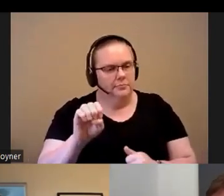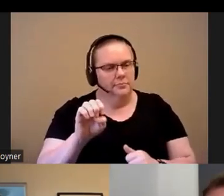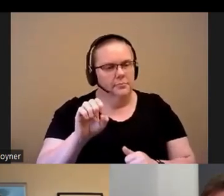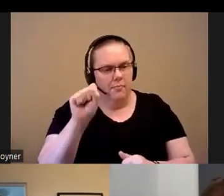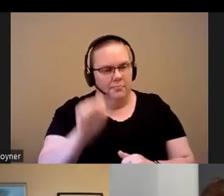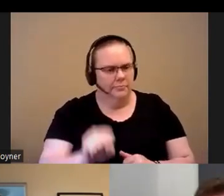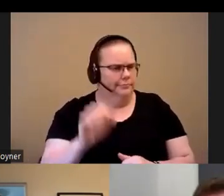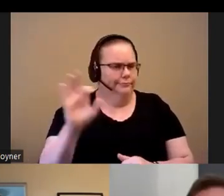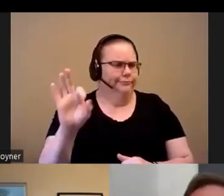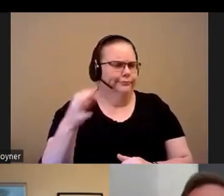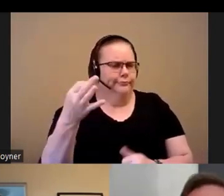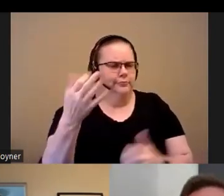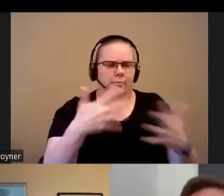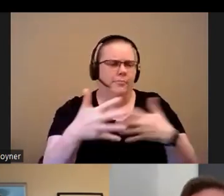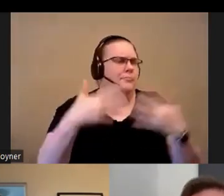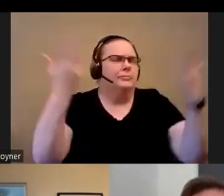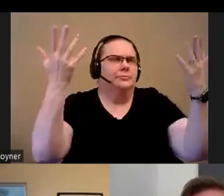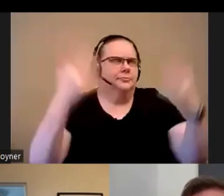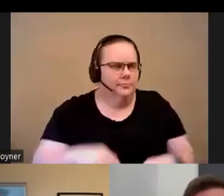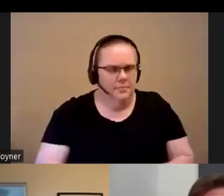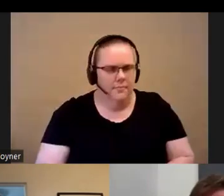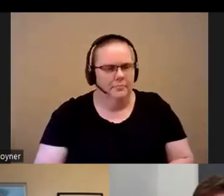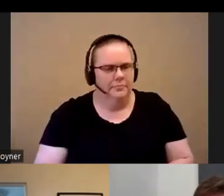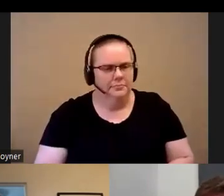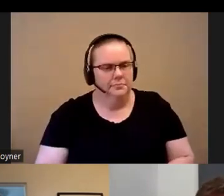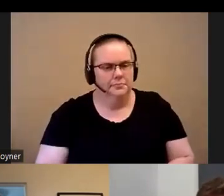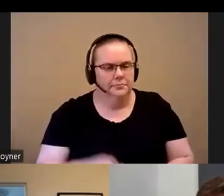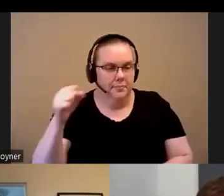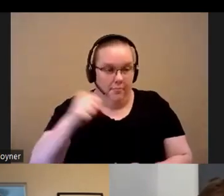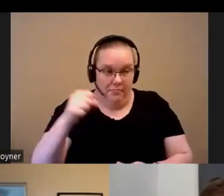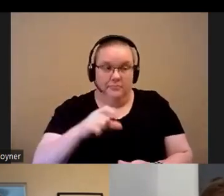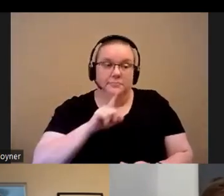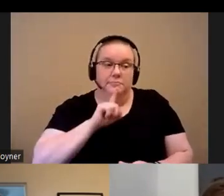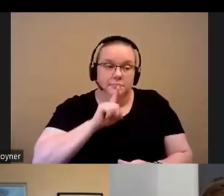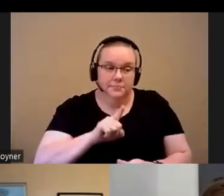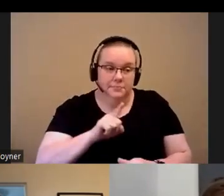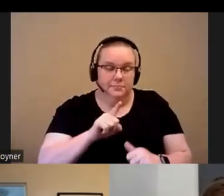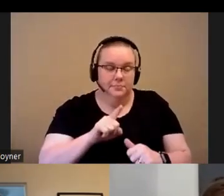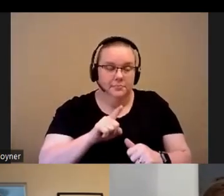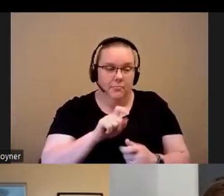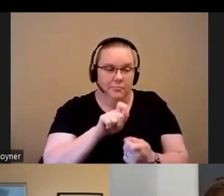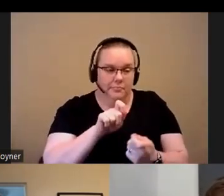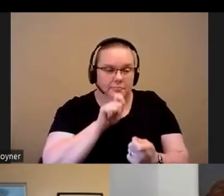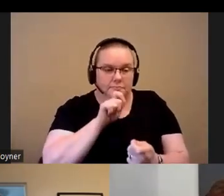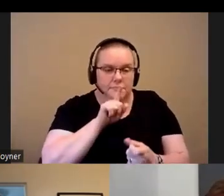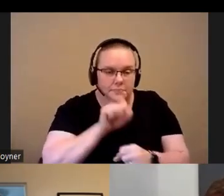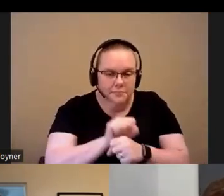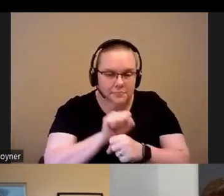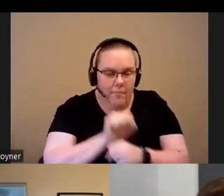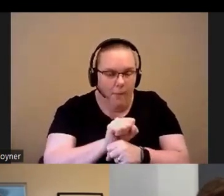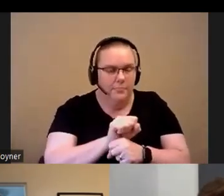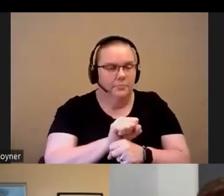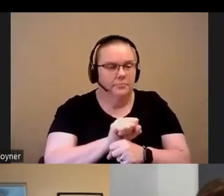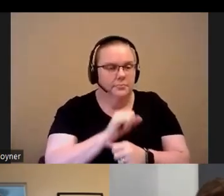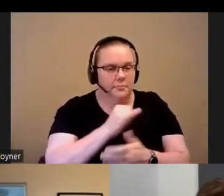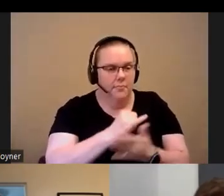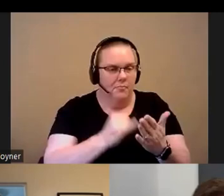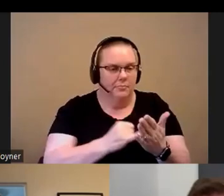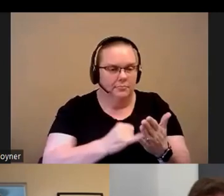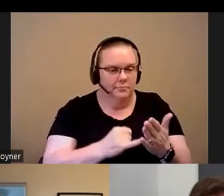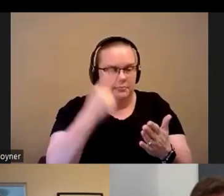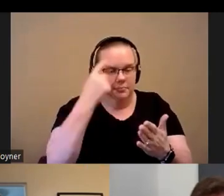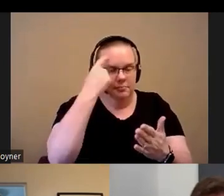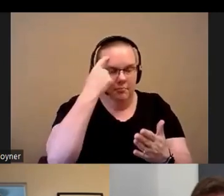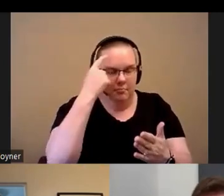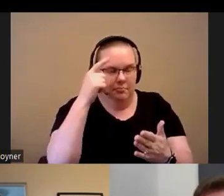France, or whatever it might be, right? So yeah, there are certainly artists who just do this, stay on the O1